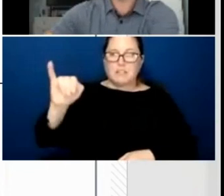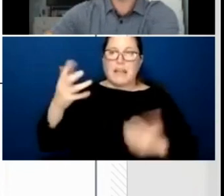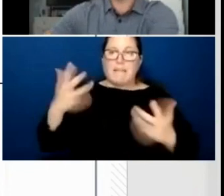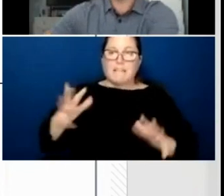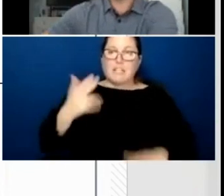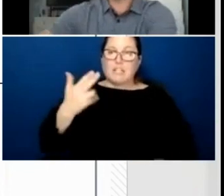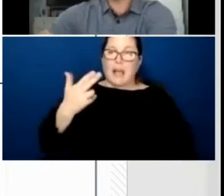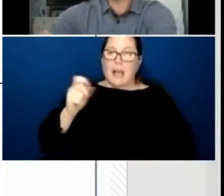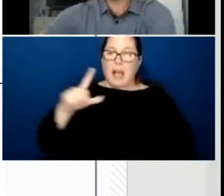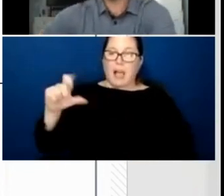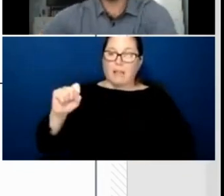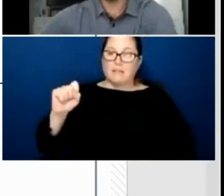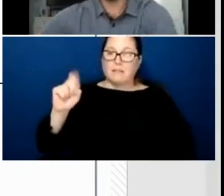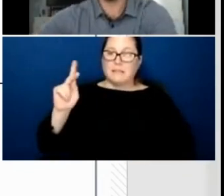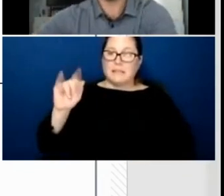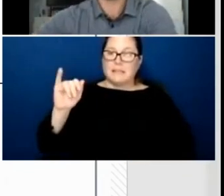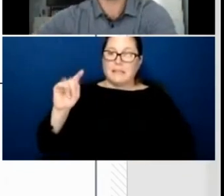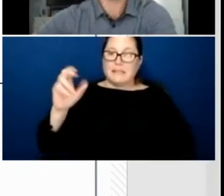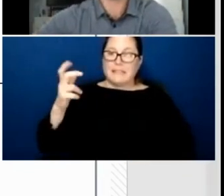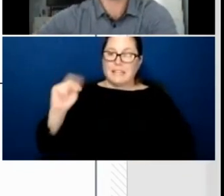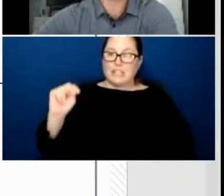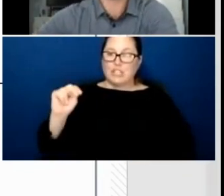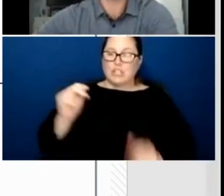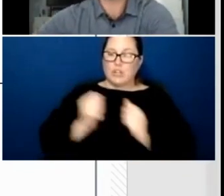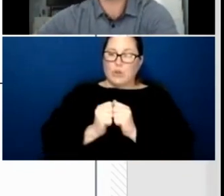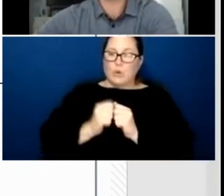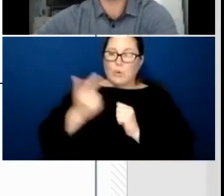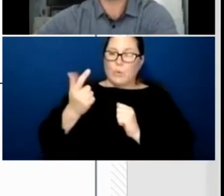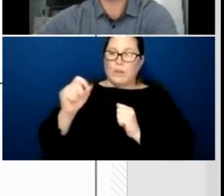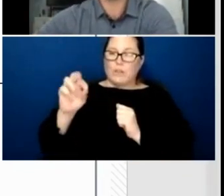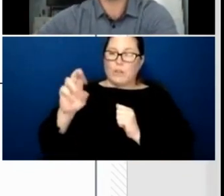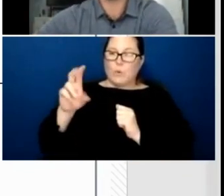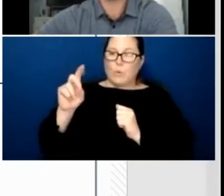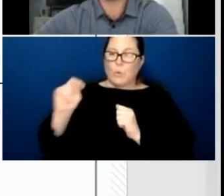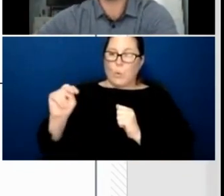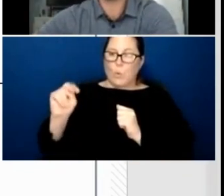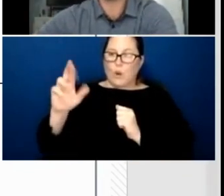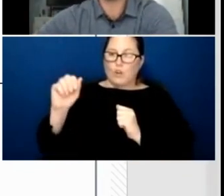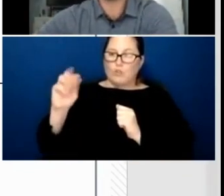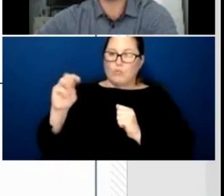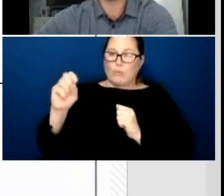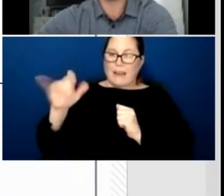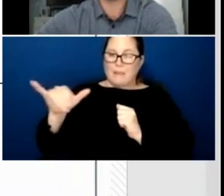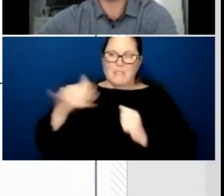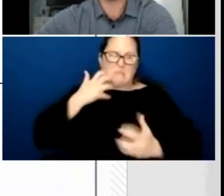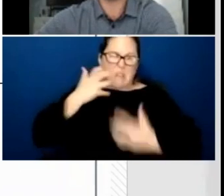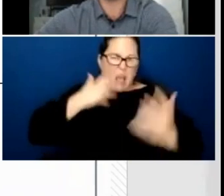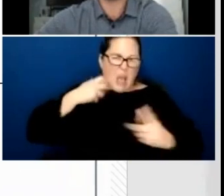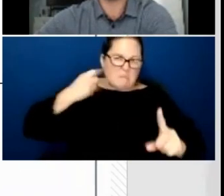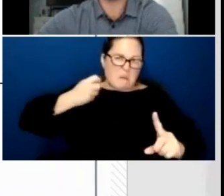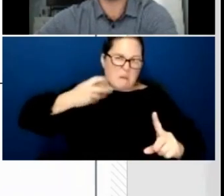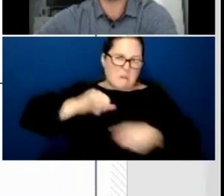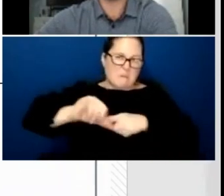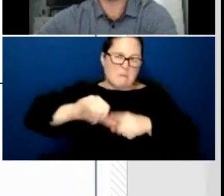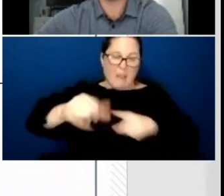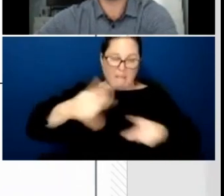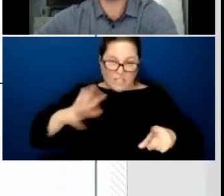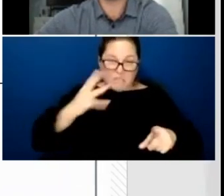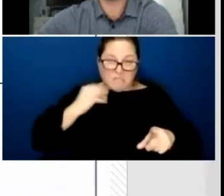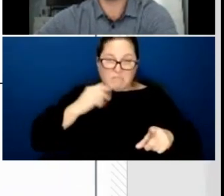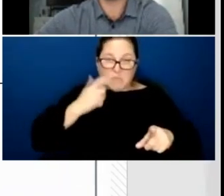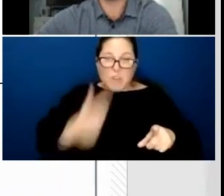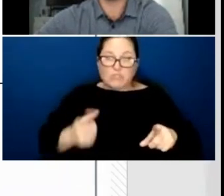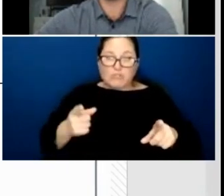twice. Has anybody watched that show? Hands up if you've ever watched the show with Gordon Ramsay yelling at people in the kitchen. Any